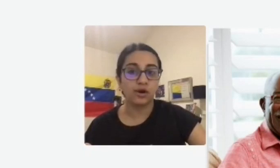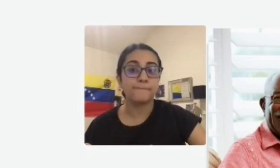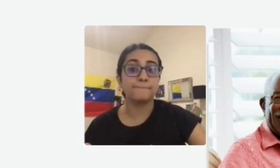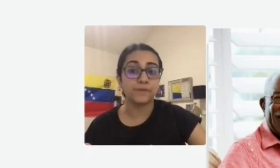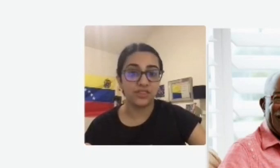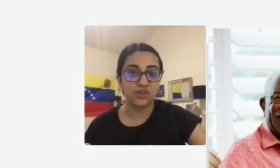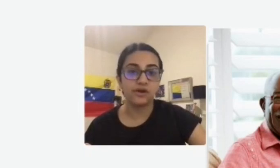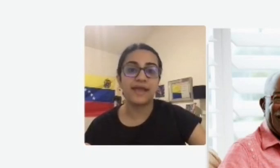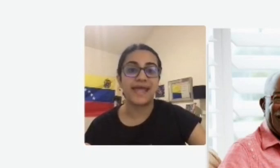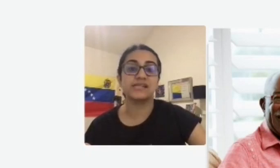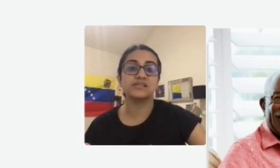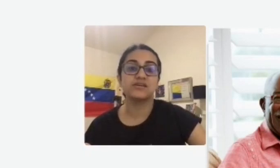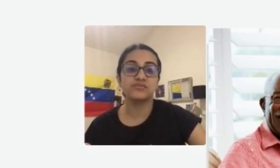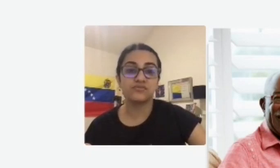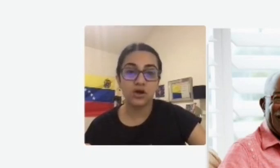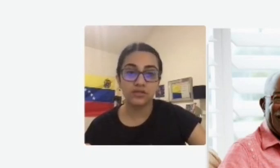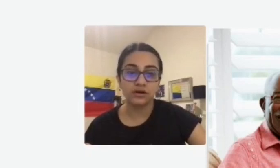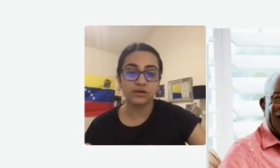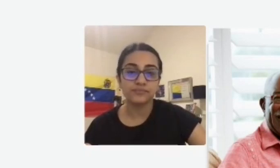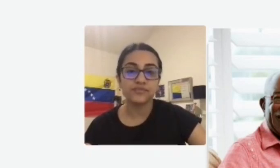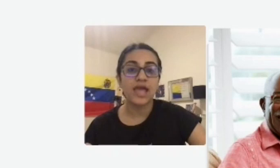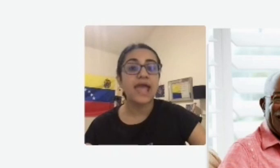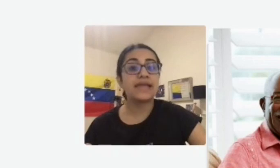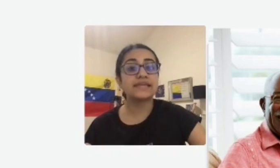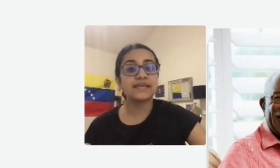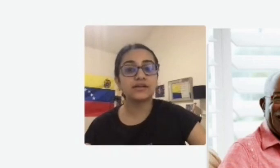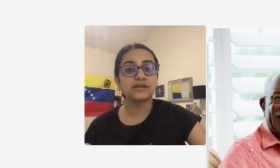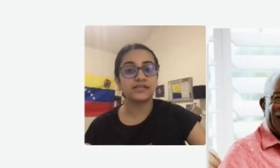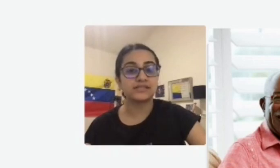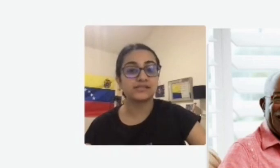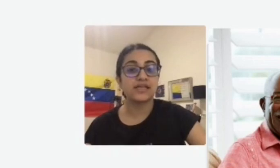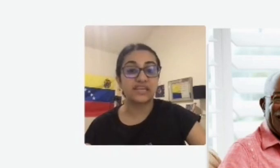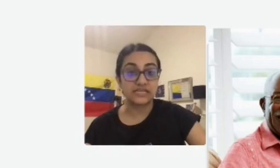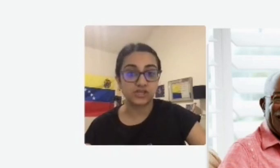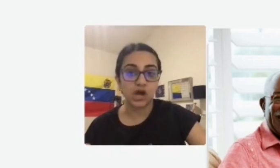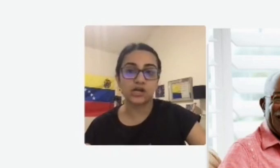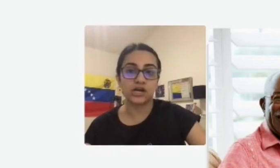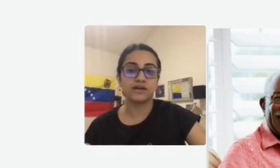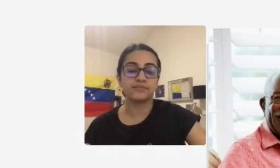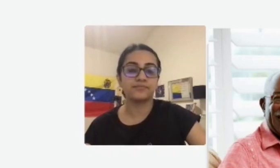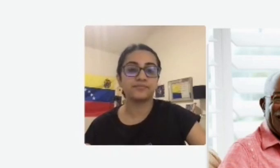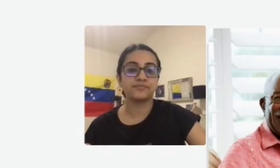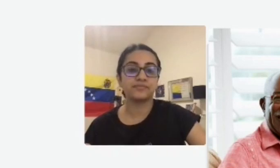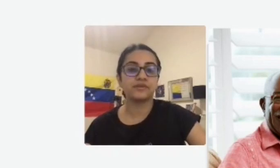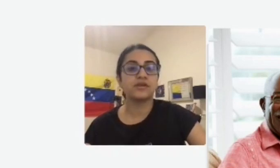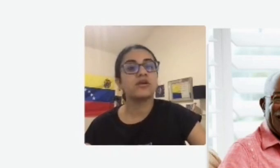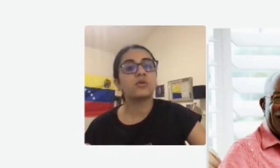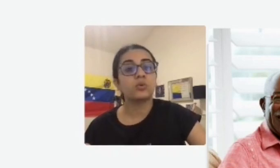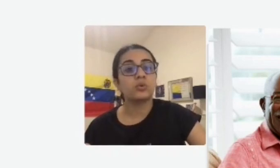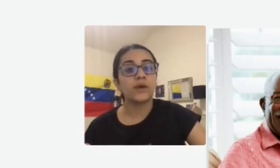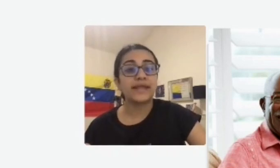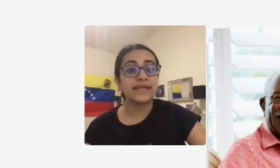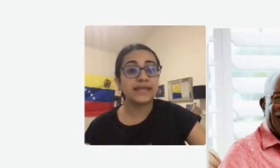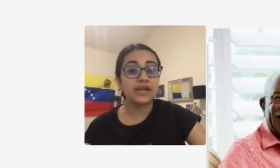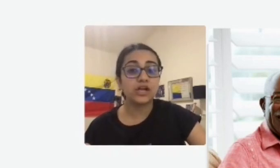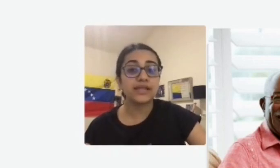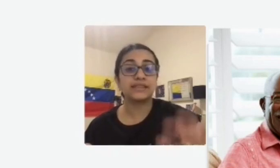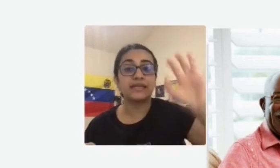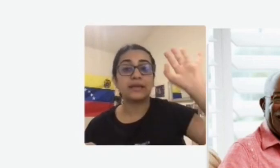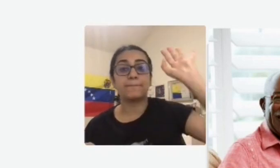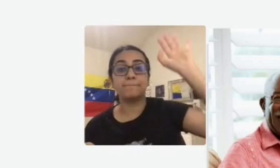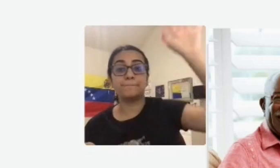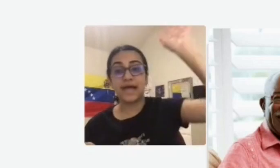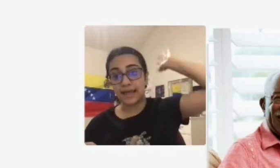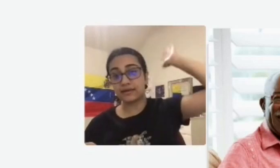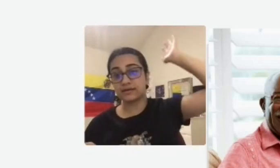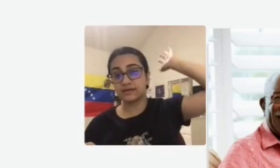dad, or mother and father. And here is the daughter. Right here